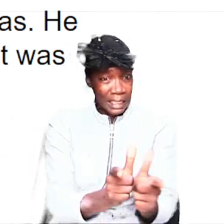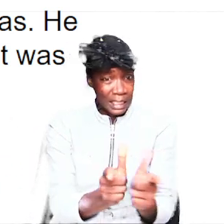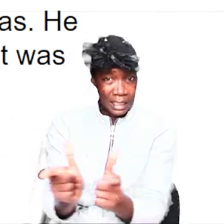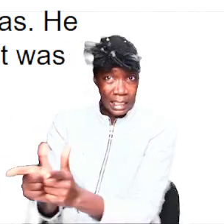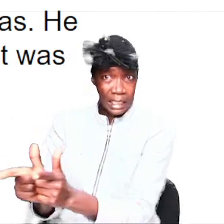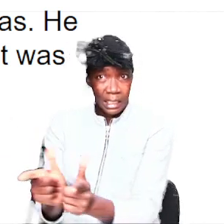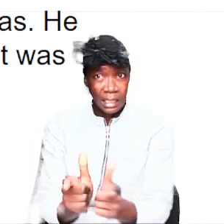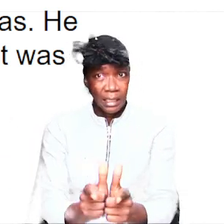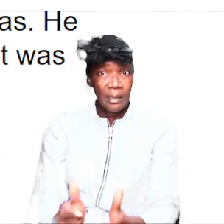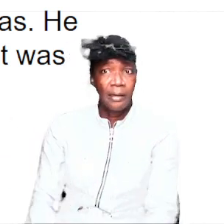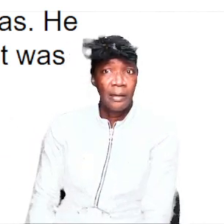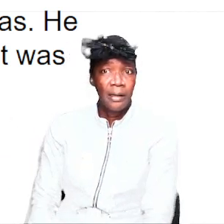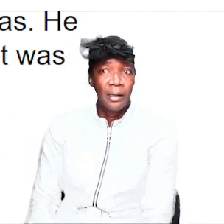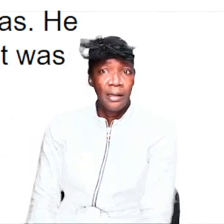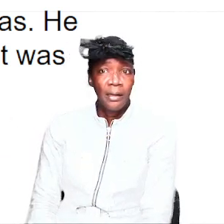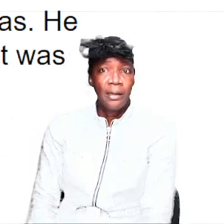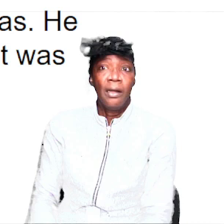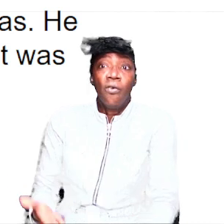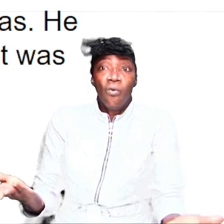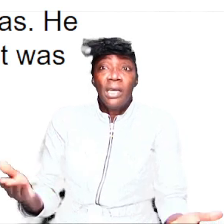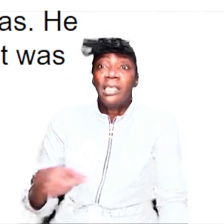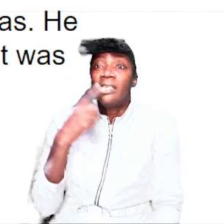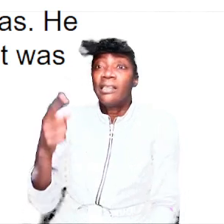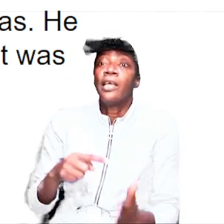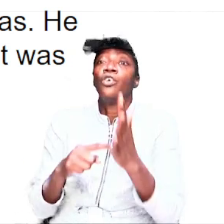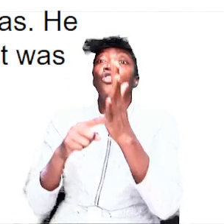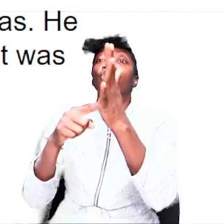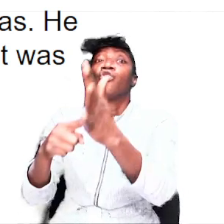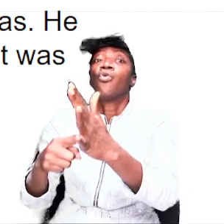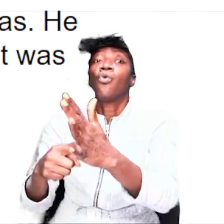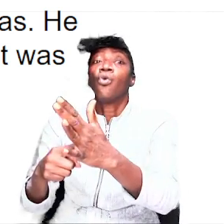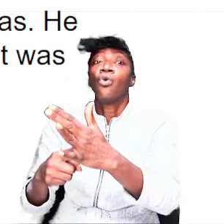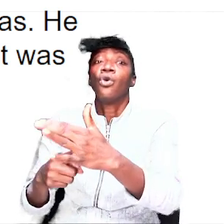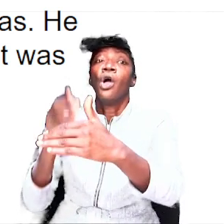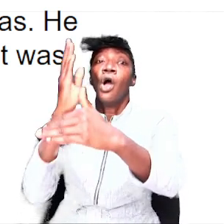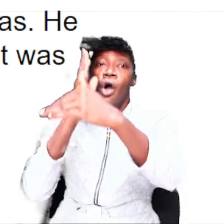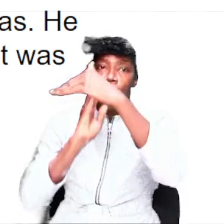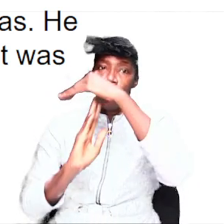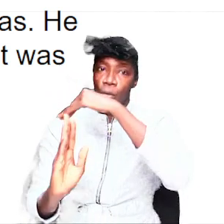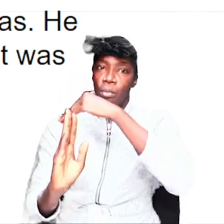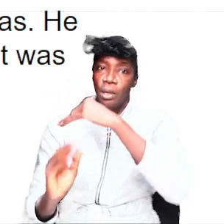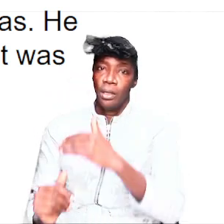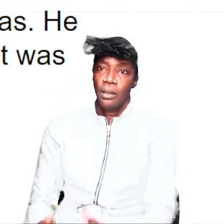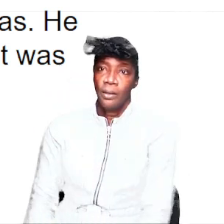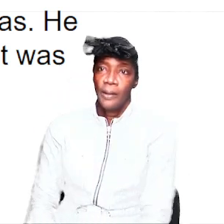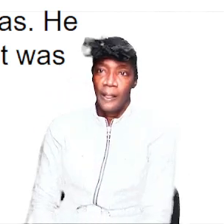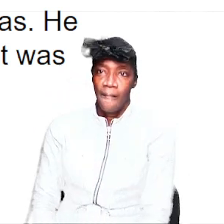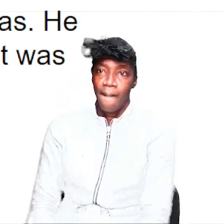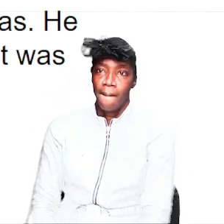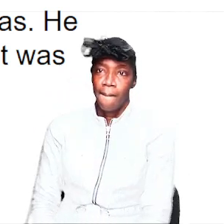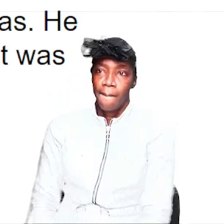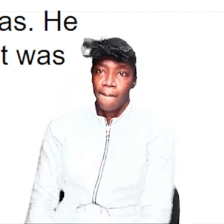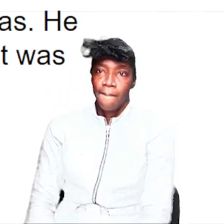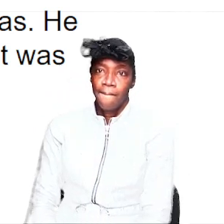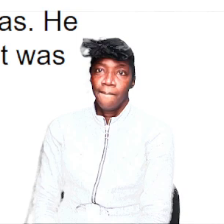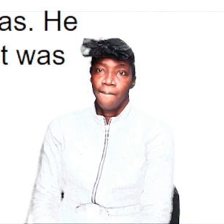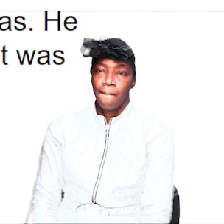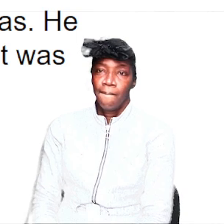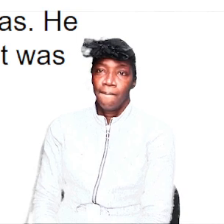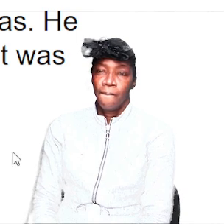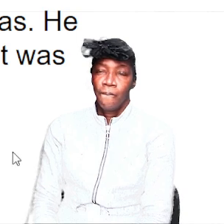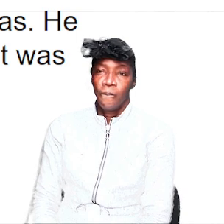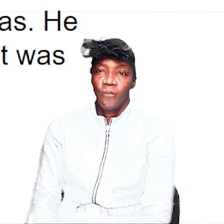Benjamin. You know, so what he said show that he was humble. What he said